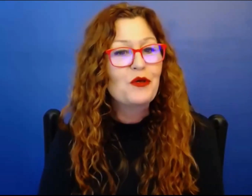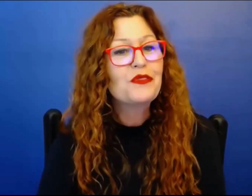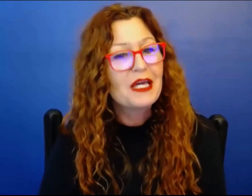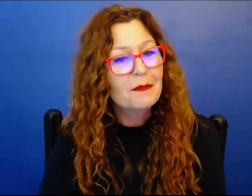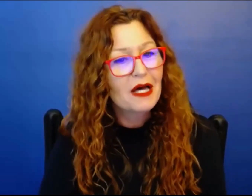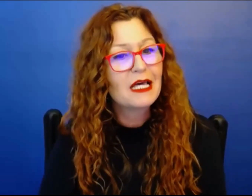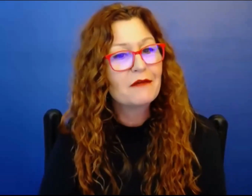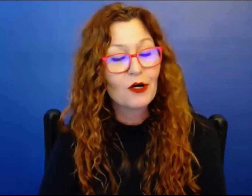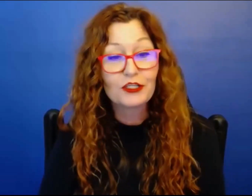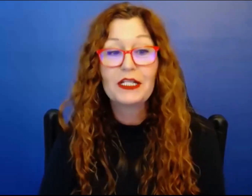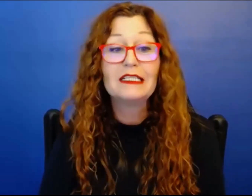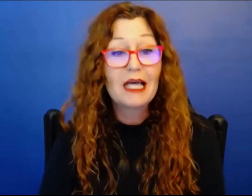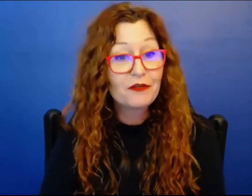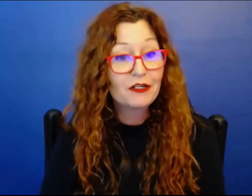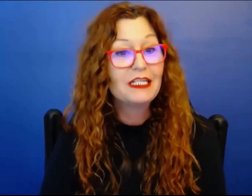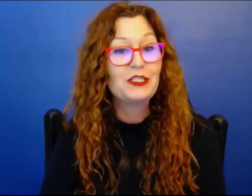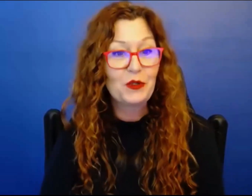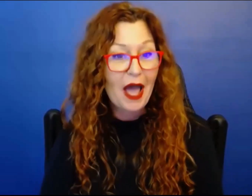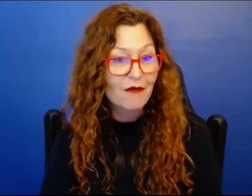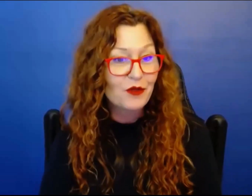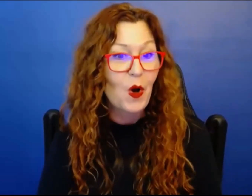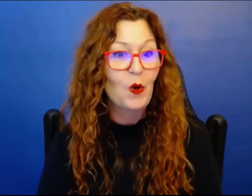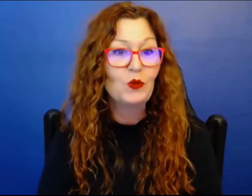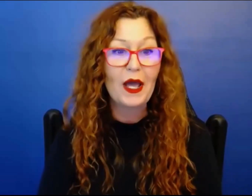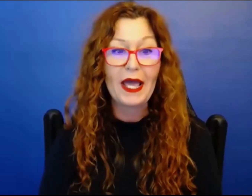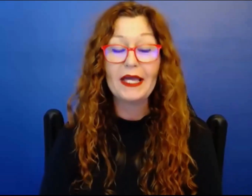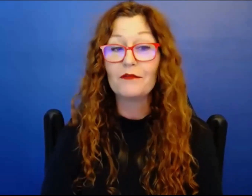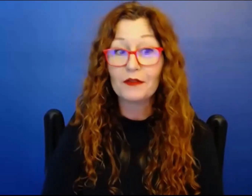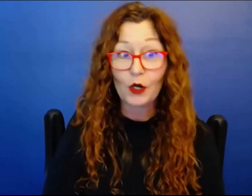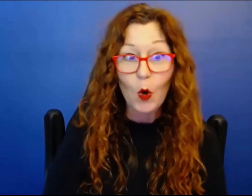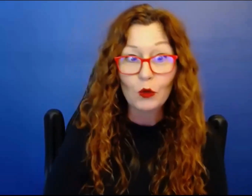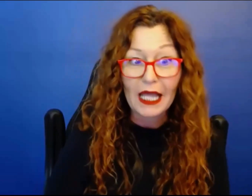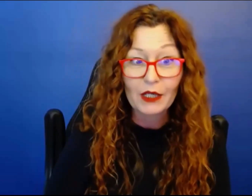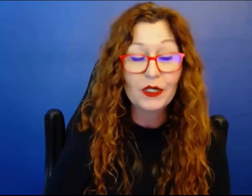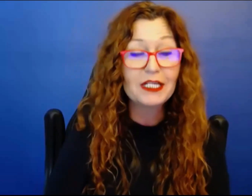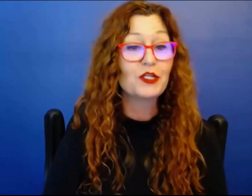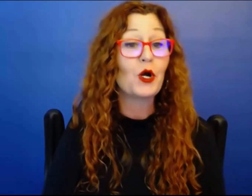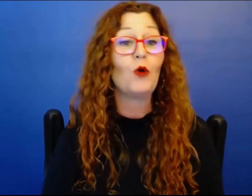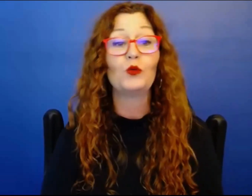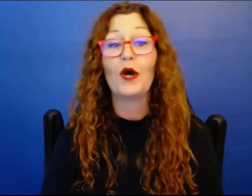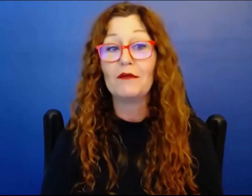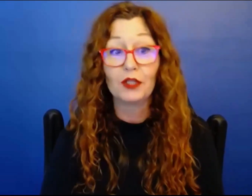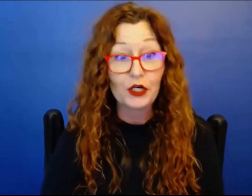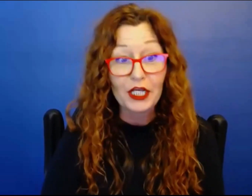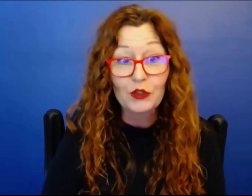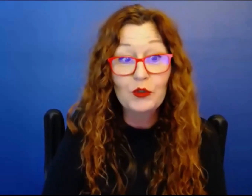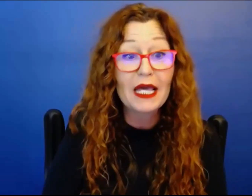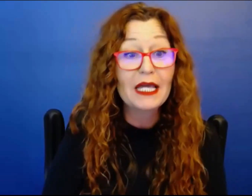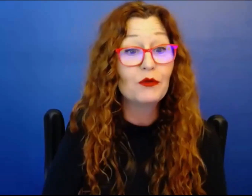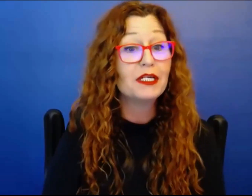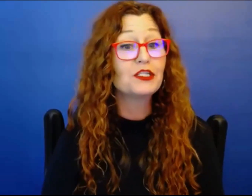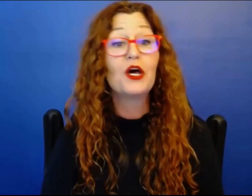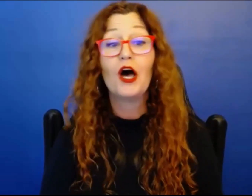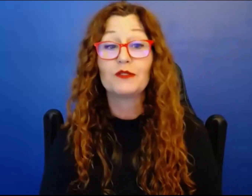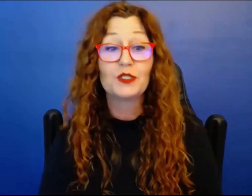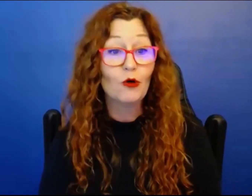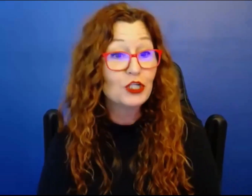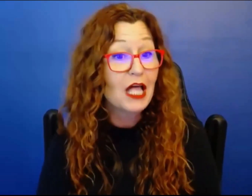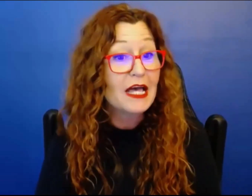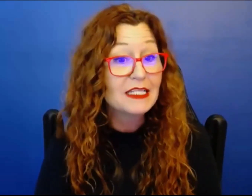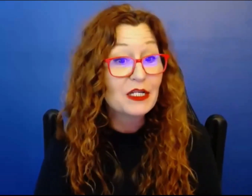And when you think about deaf culture, they definitely do have their own way of their own language, their own way of learning new language,